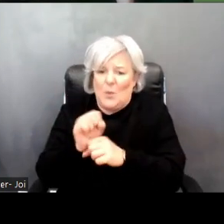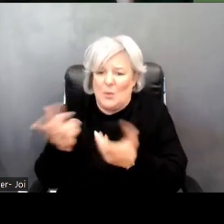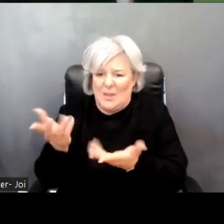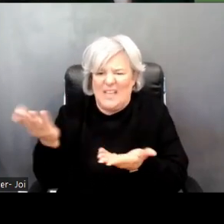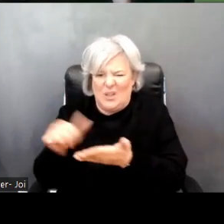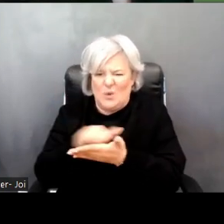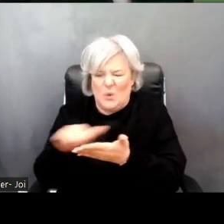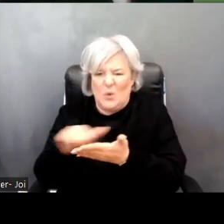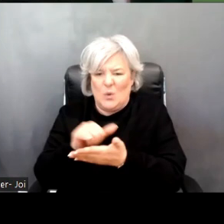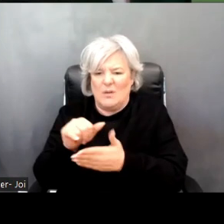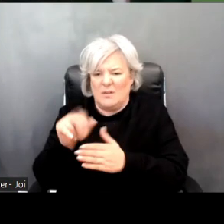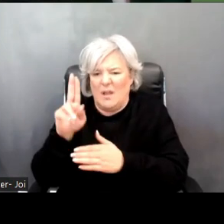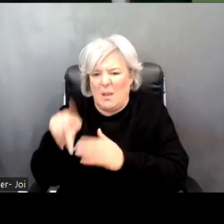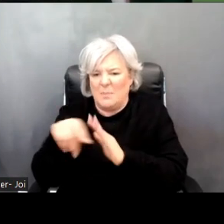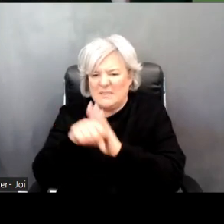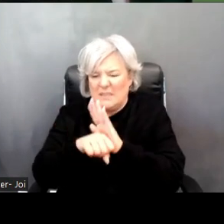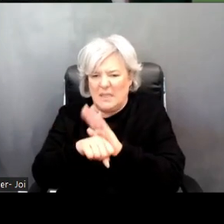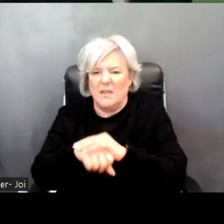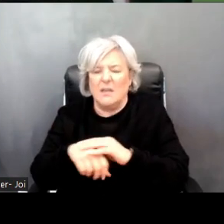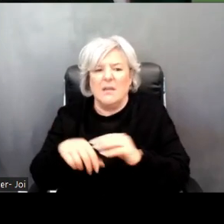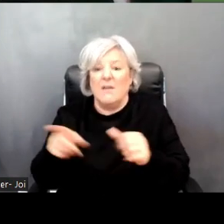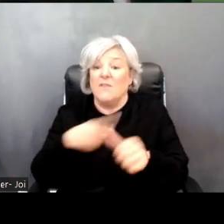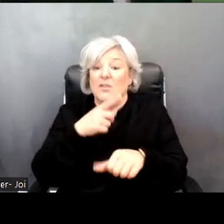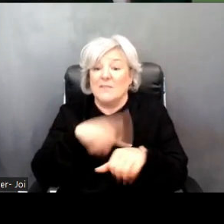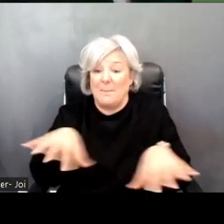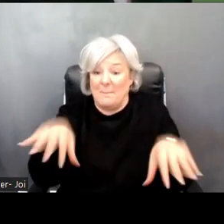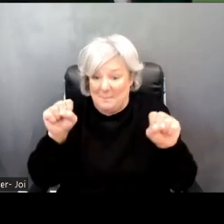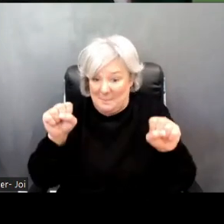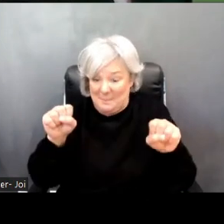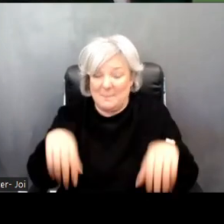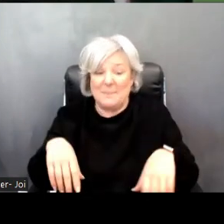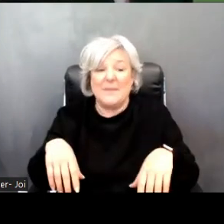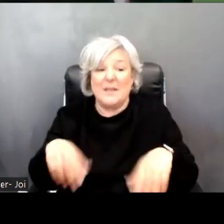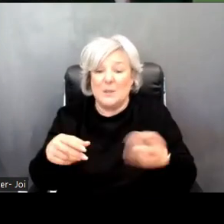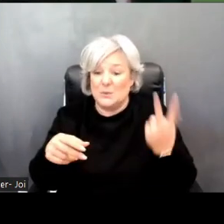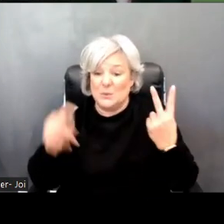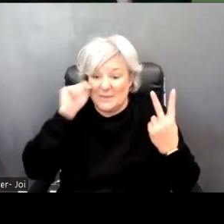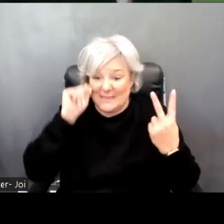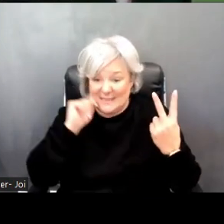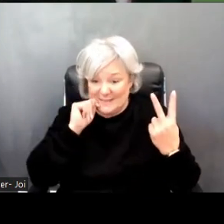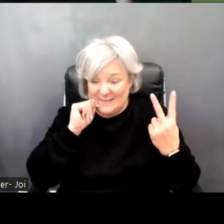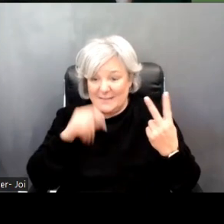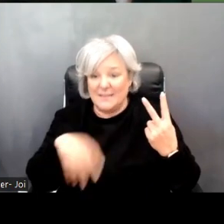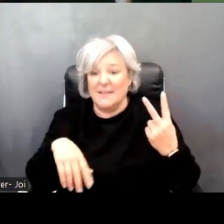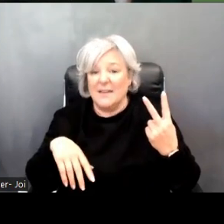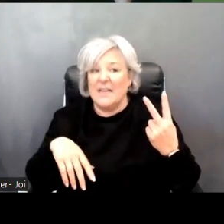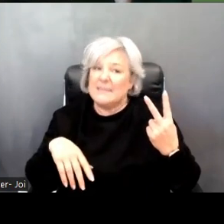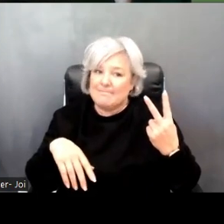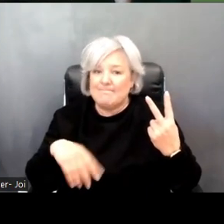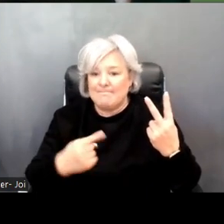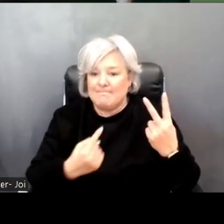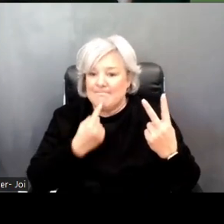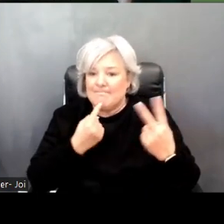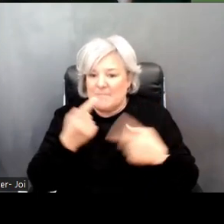who are parenting for the first time. They adopted two teenagers who have a pretty significant